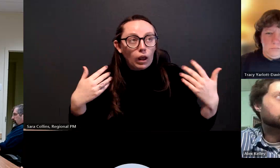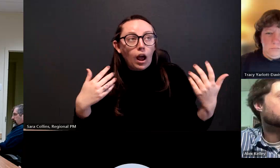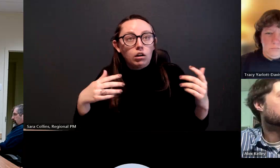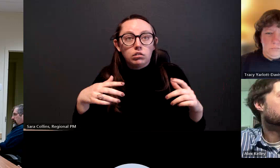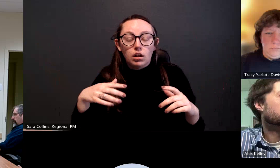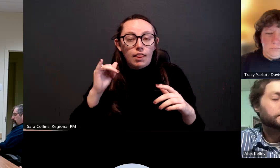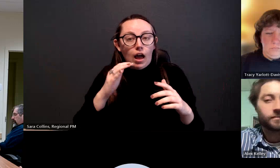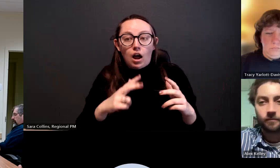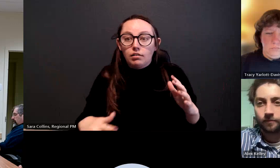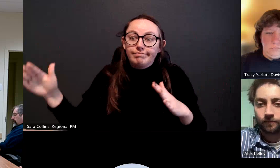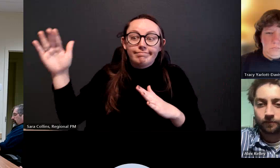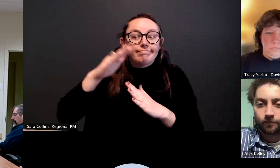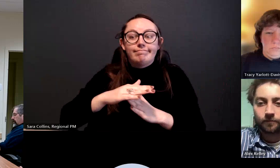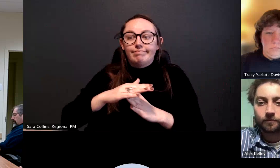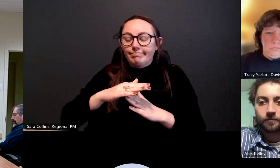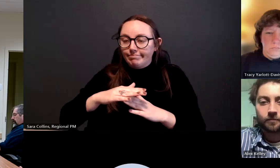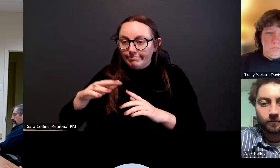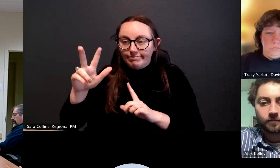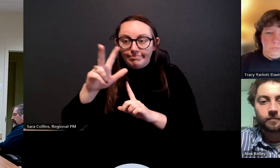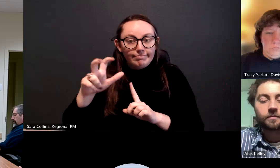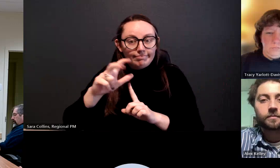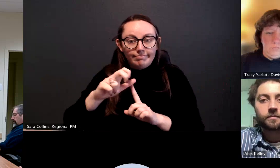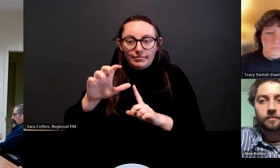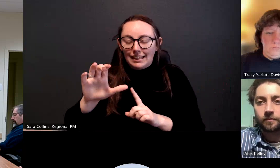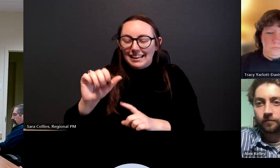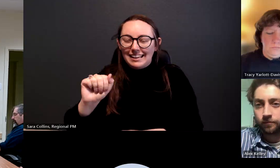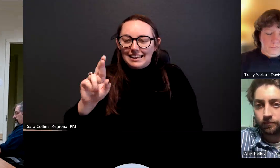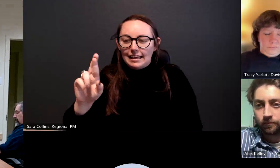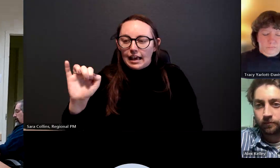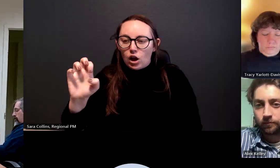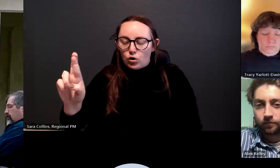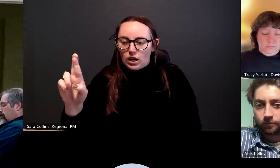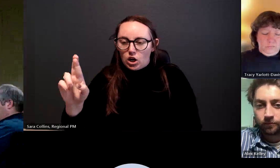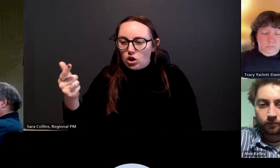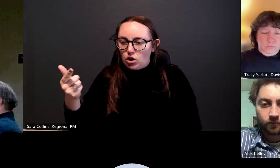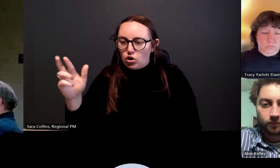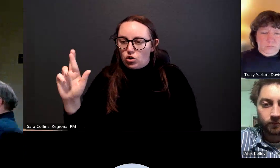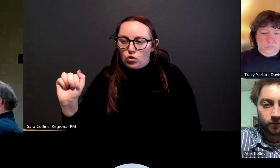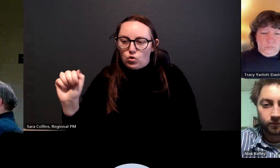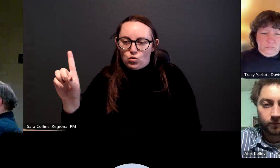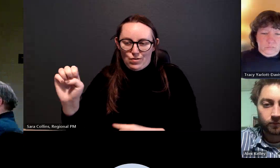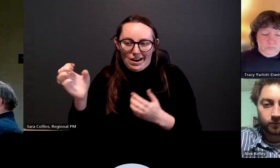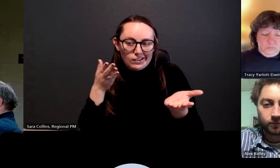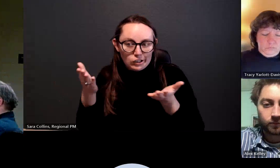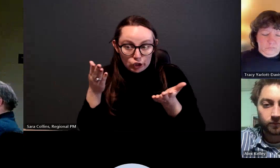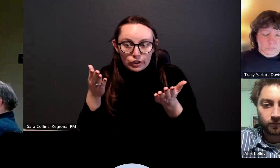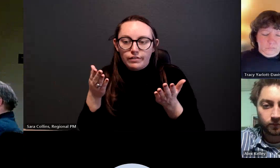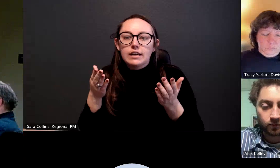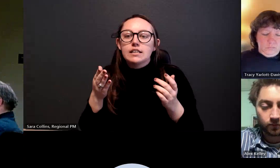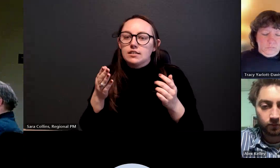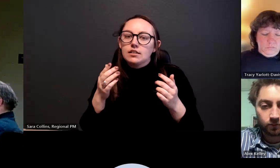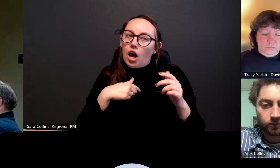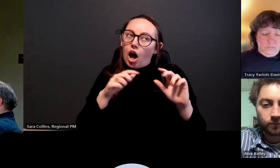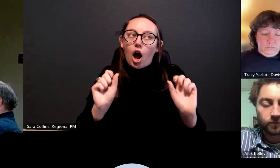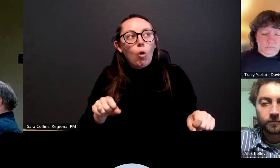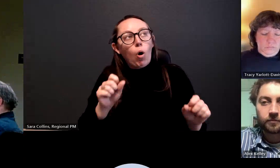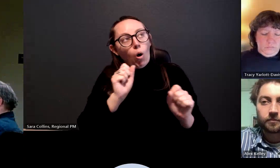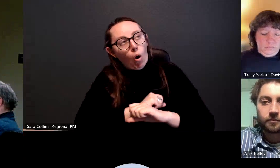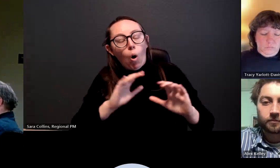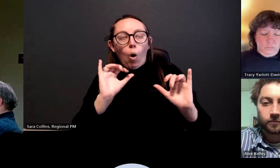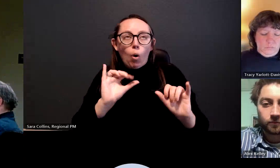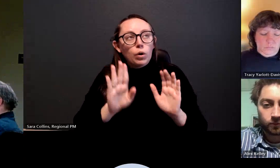they need them to and developing carrier grade services. That is probably the only way we're going to get carrier grade out of